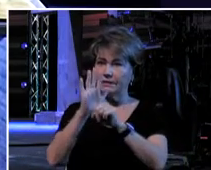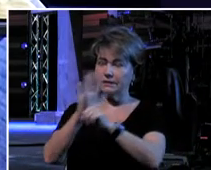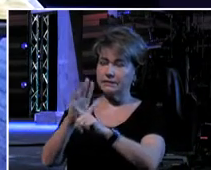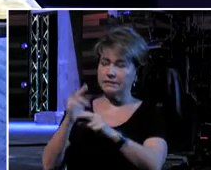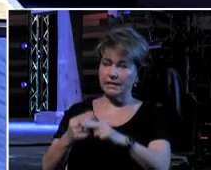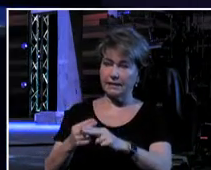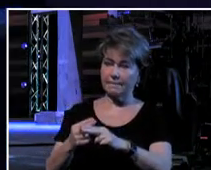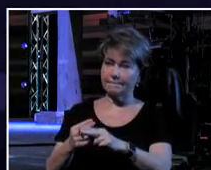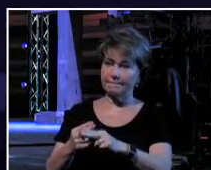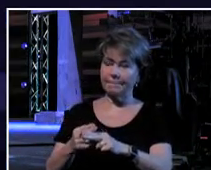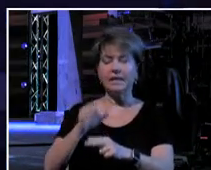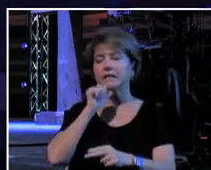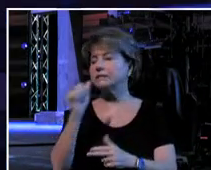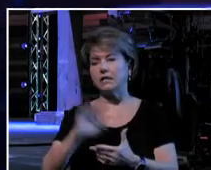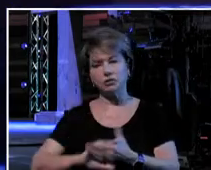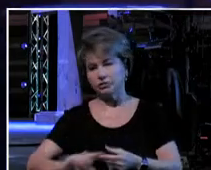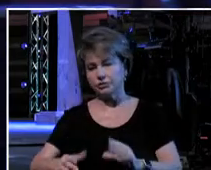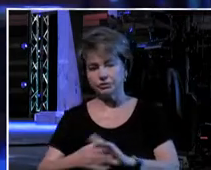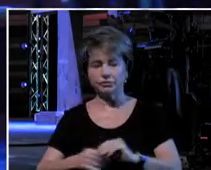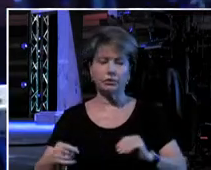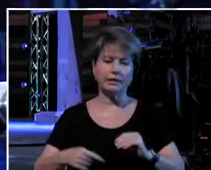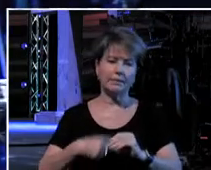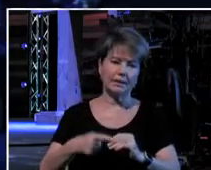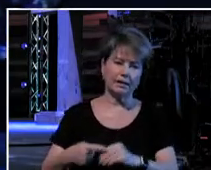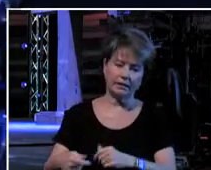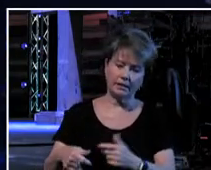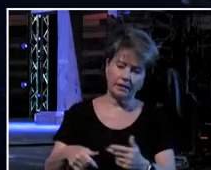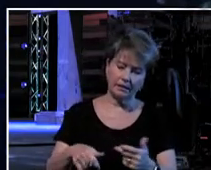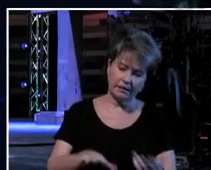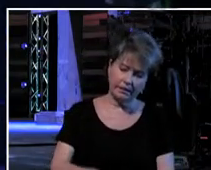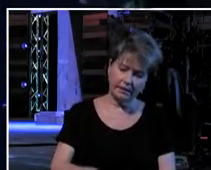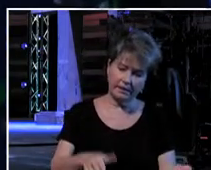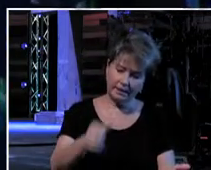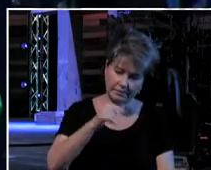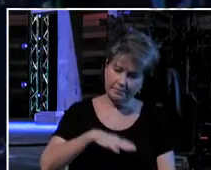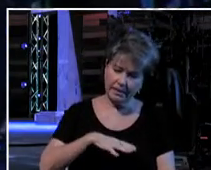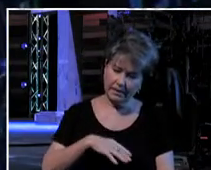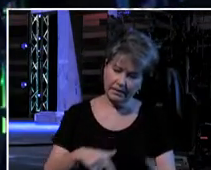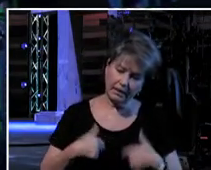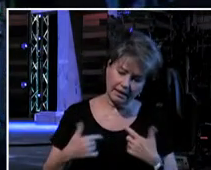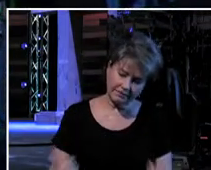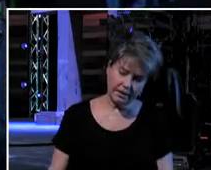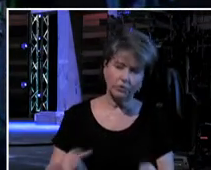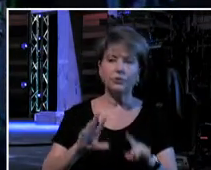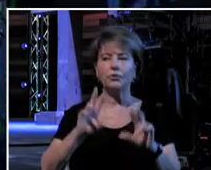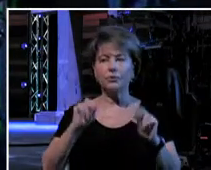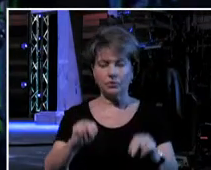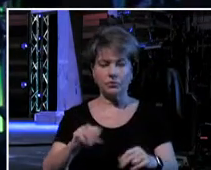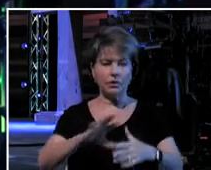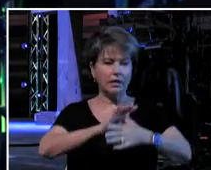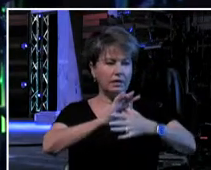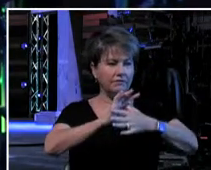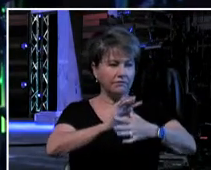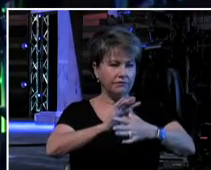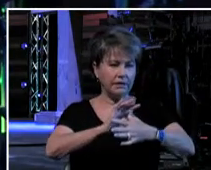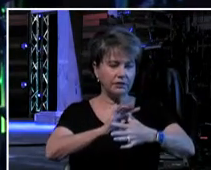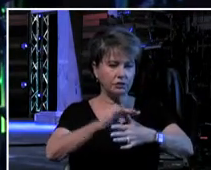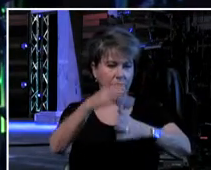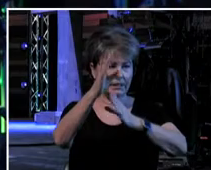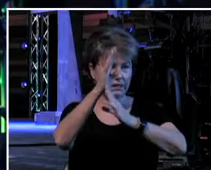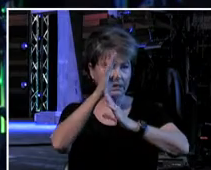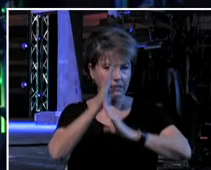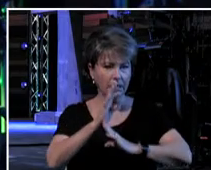See, it wasn't just a story of a man who is dead but is now alive. It's a story of God in the flesh who lived a perfect